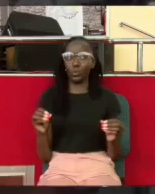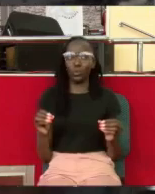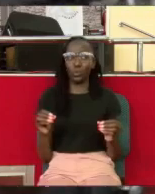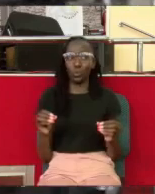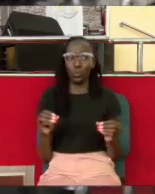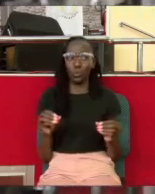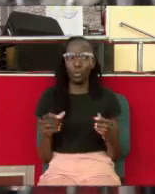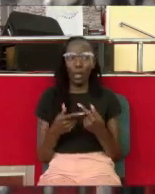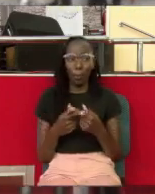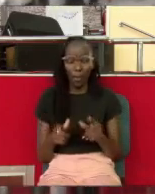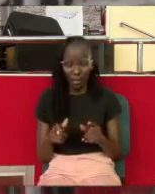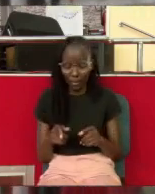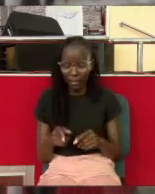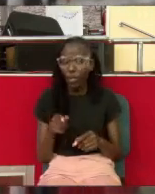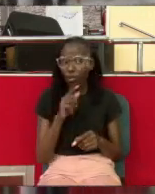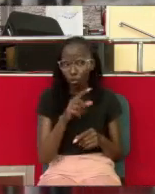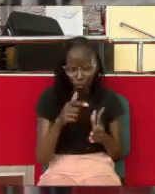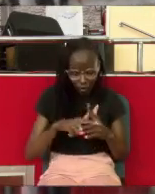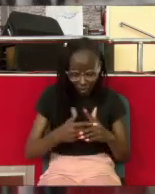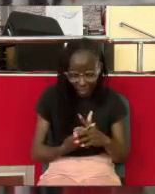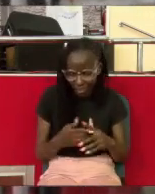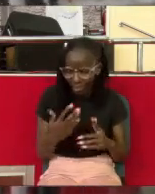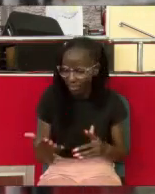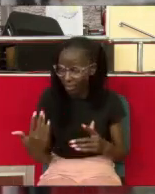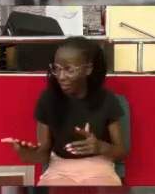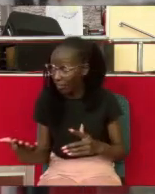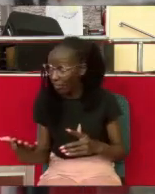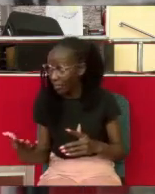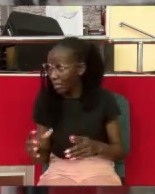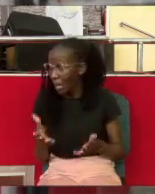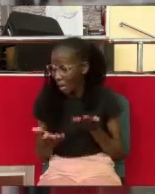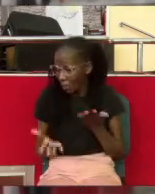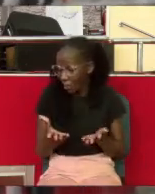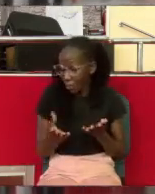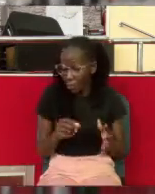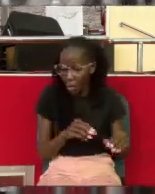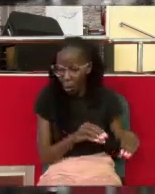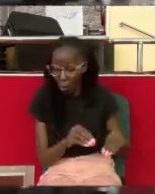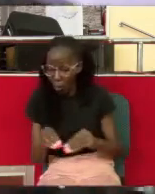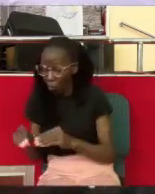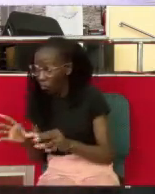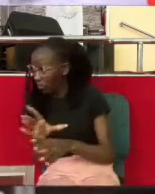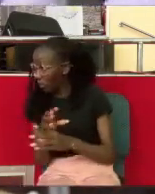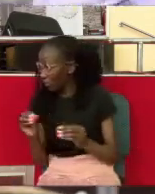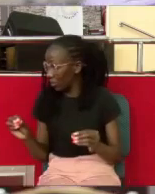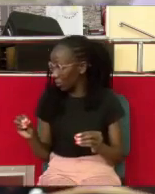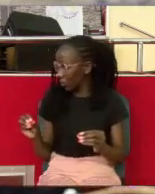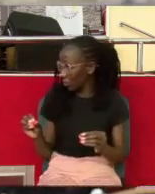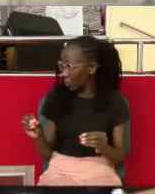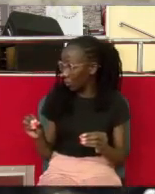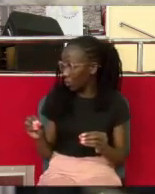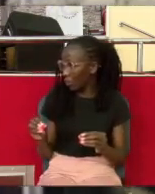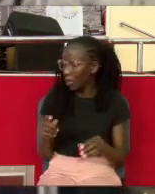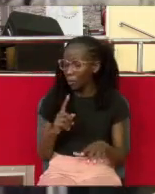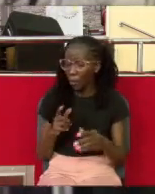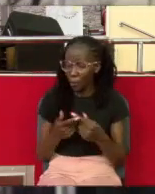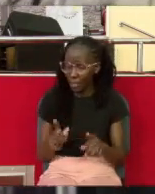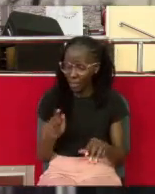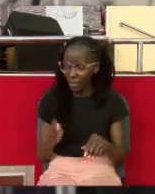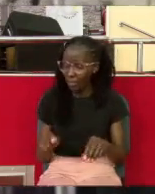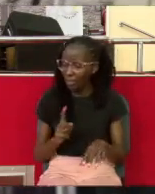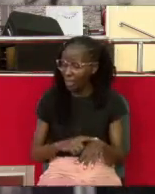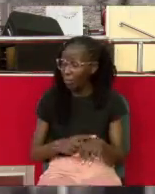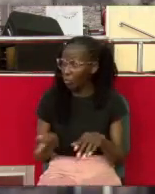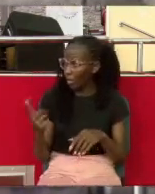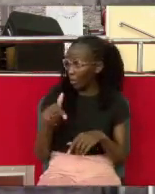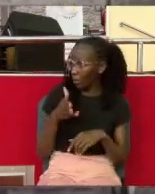that you started, and maybe it has not moved from where it started? But when we come here,